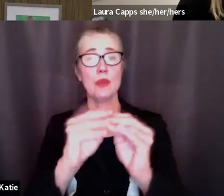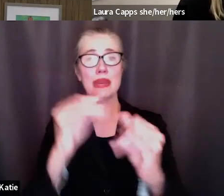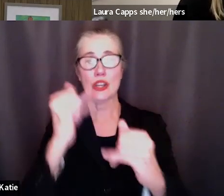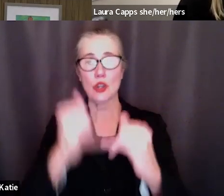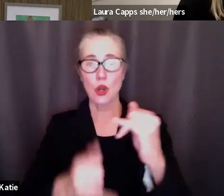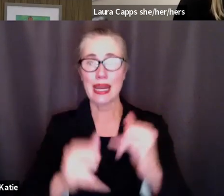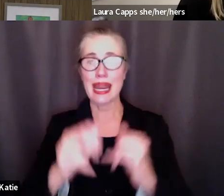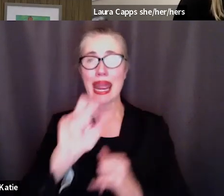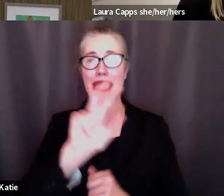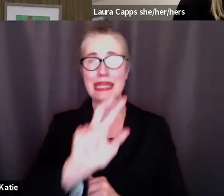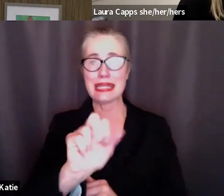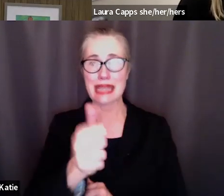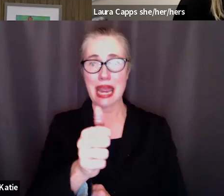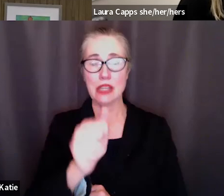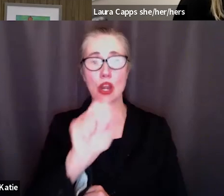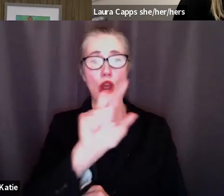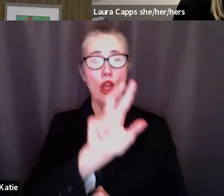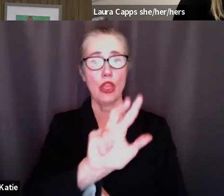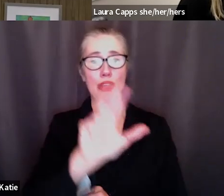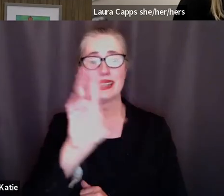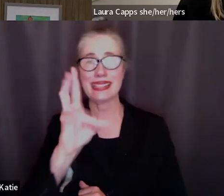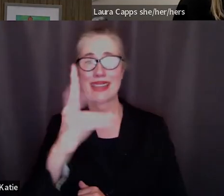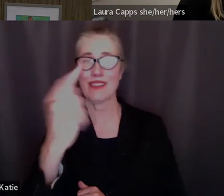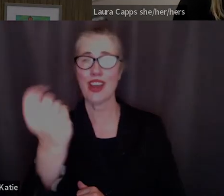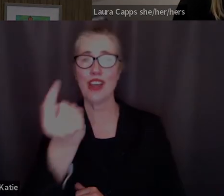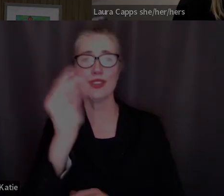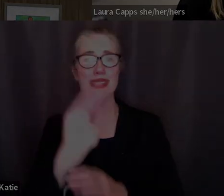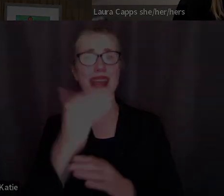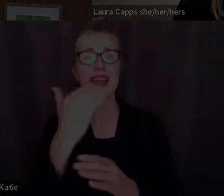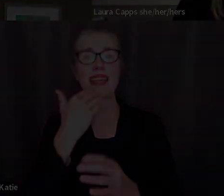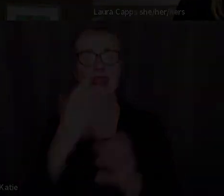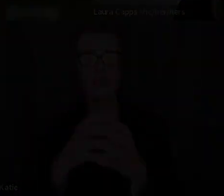37 on this tuesday night thank you so much